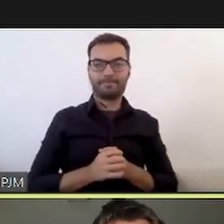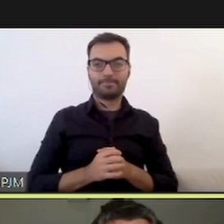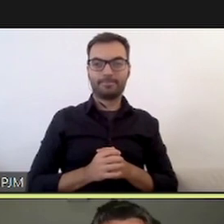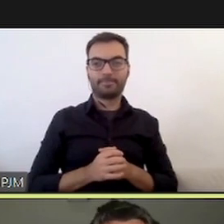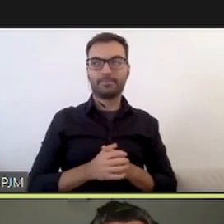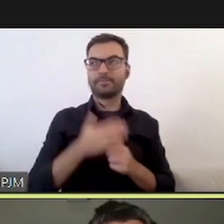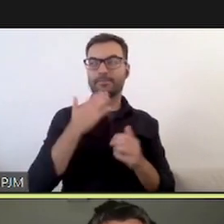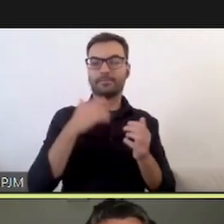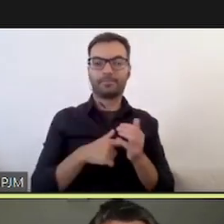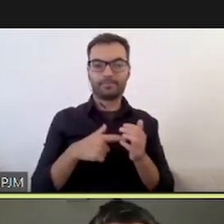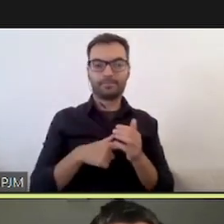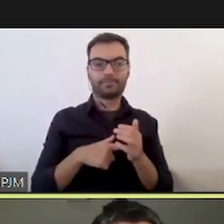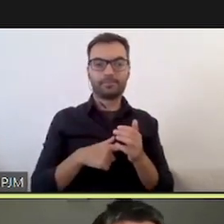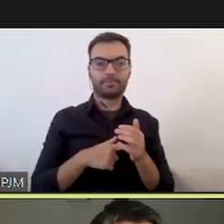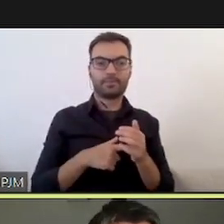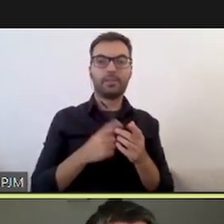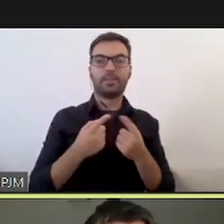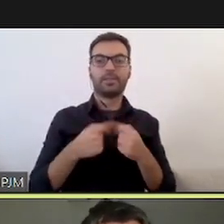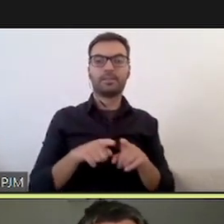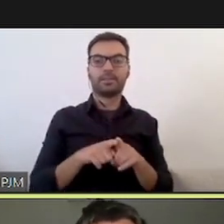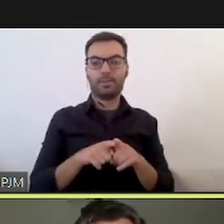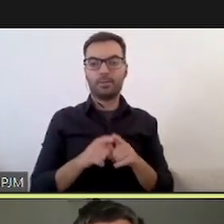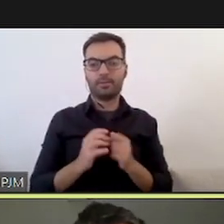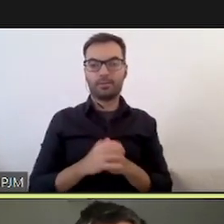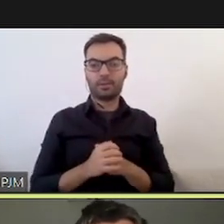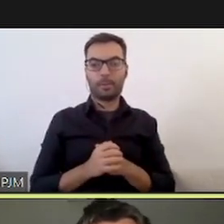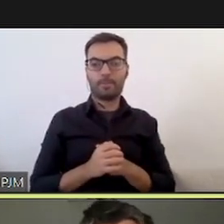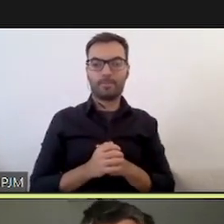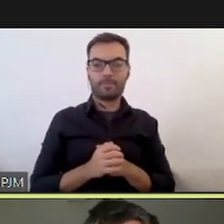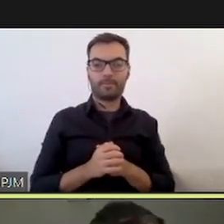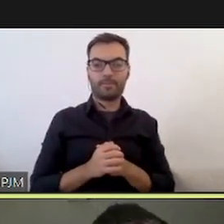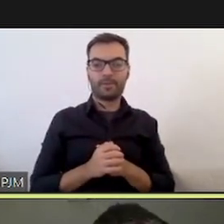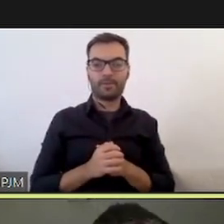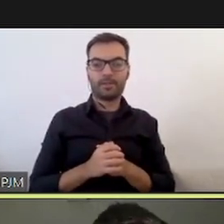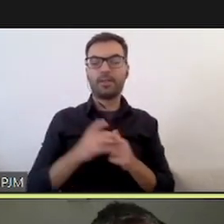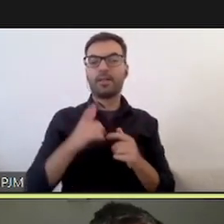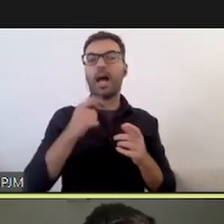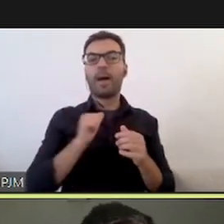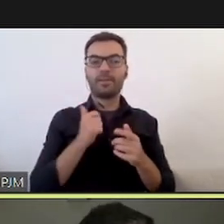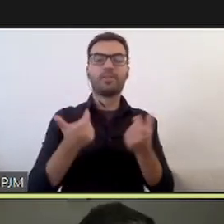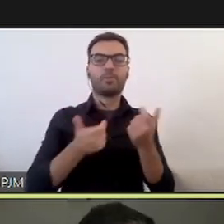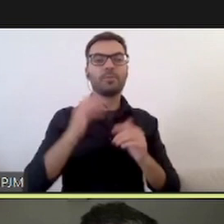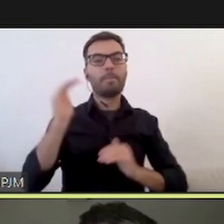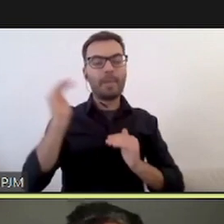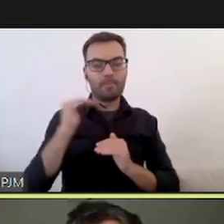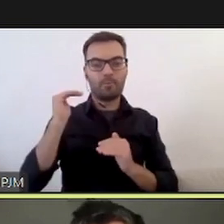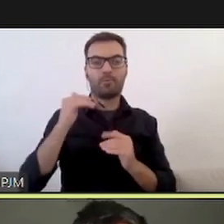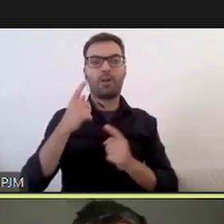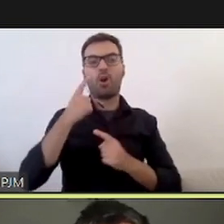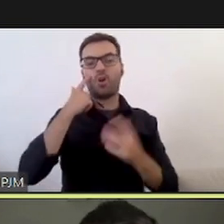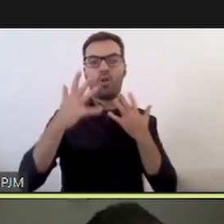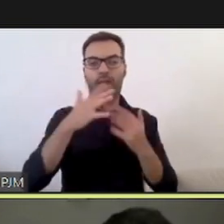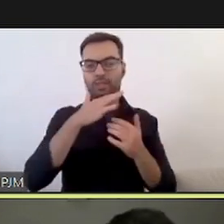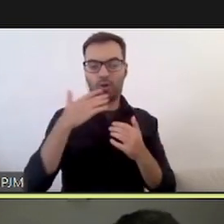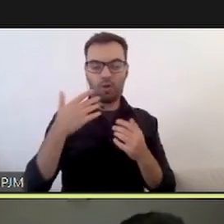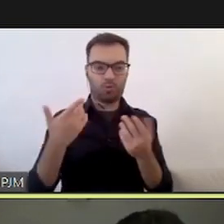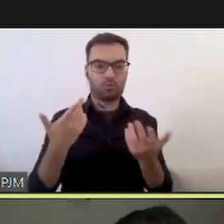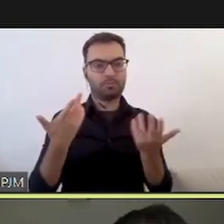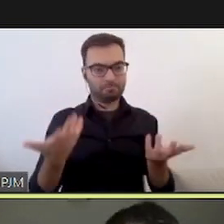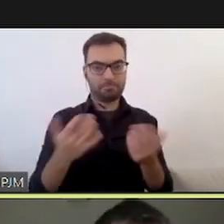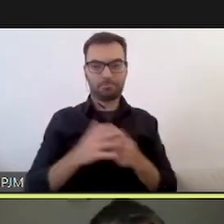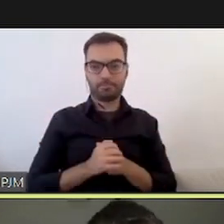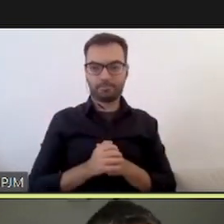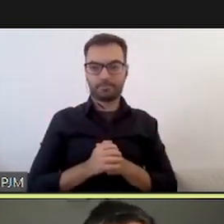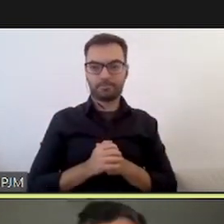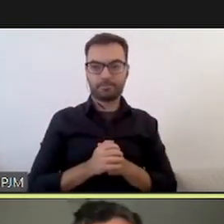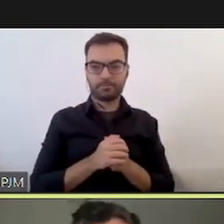order to fulfill the minimum color contrast on your web page or the digital product.